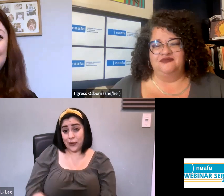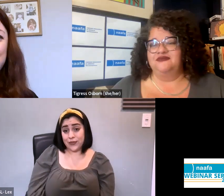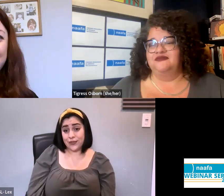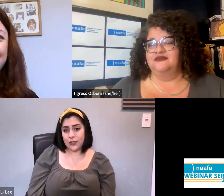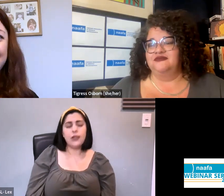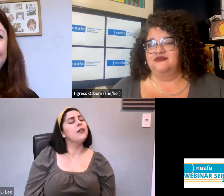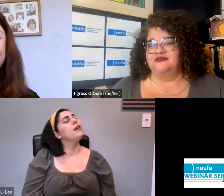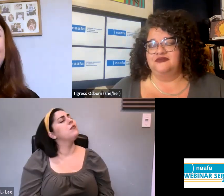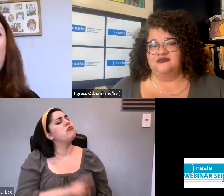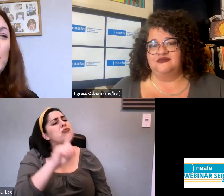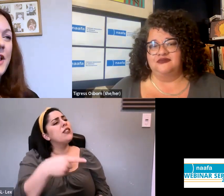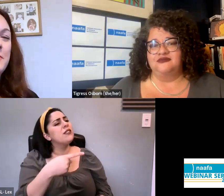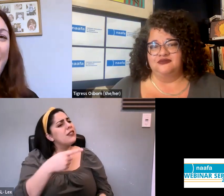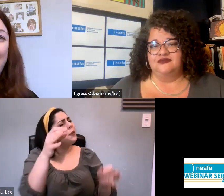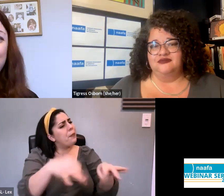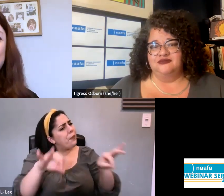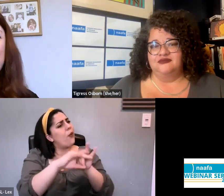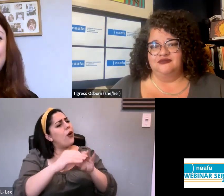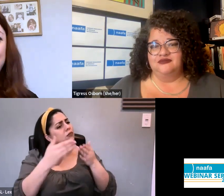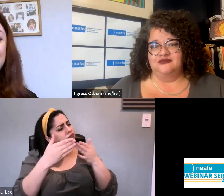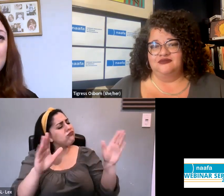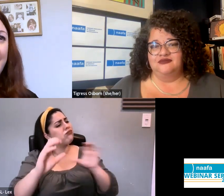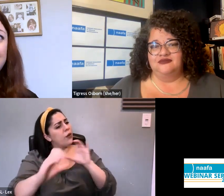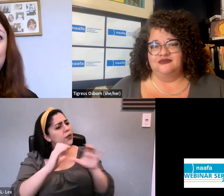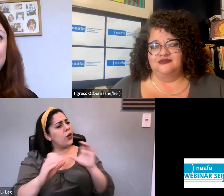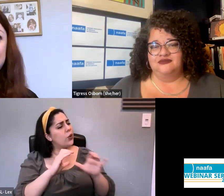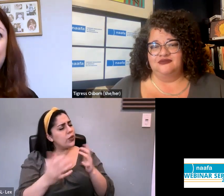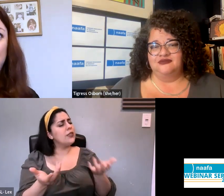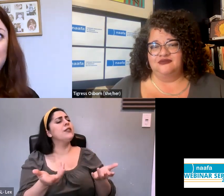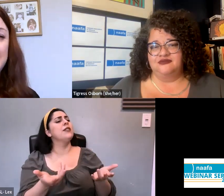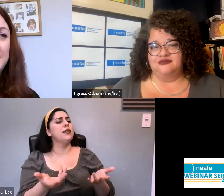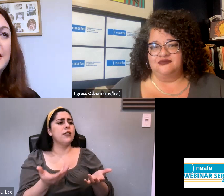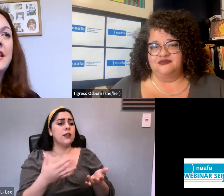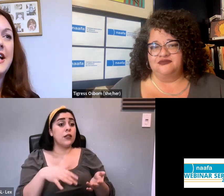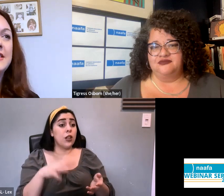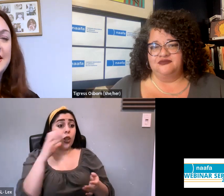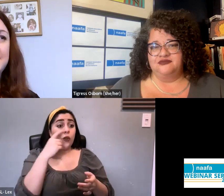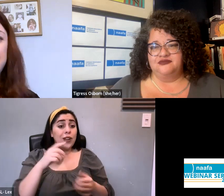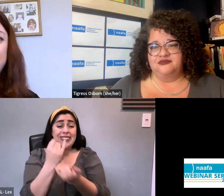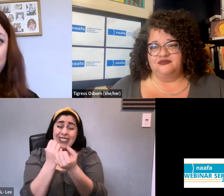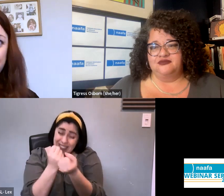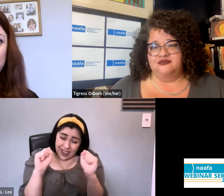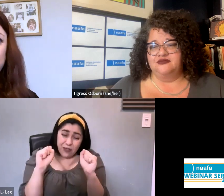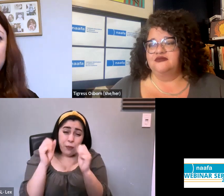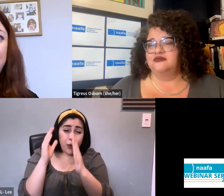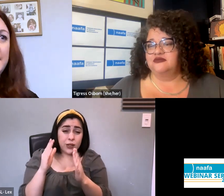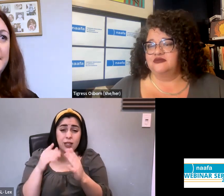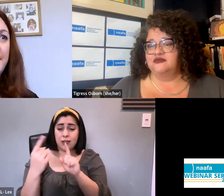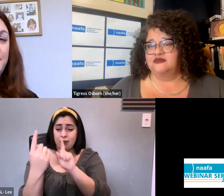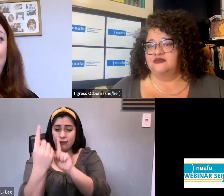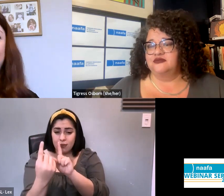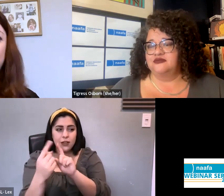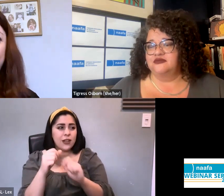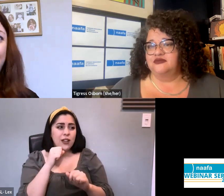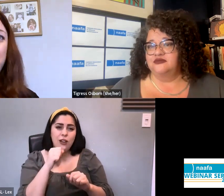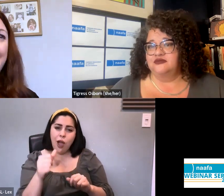the conversations. Open up, have those conversations. Find a safe person that is not going to judge you. And